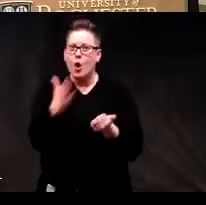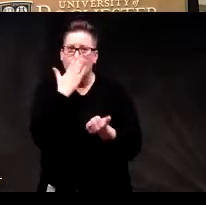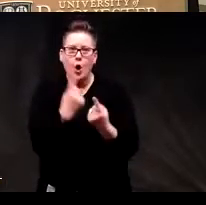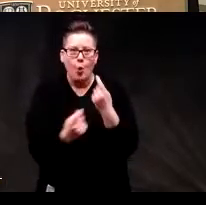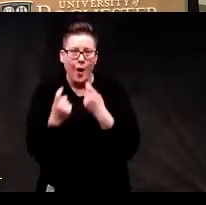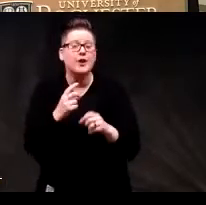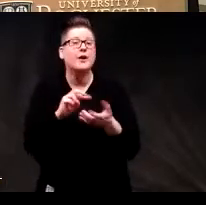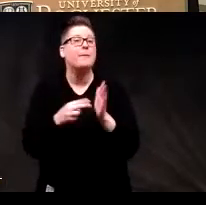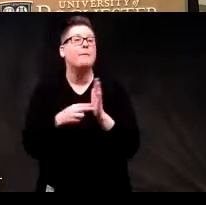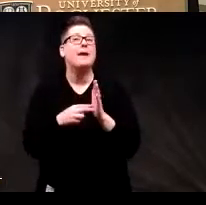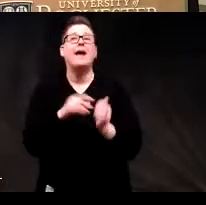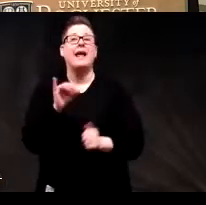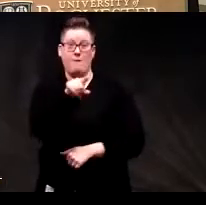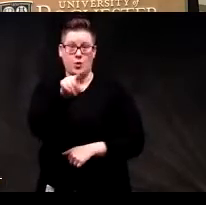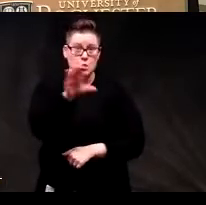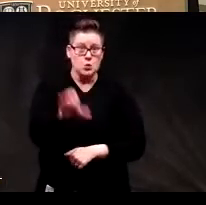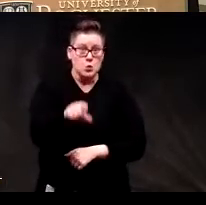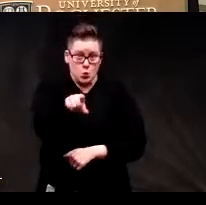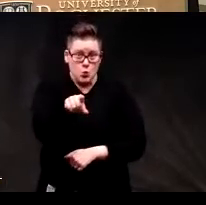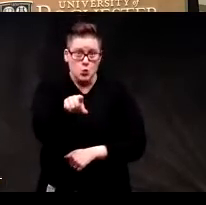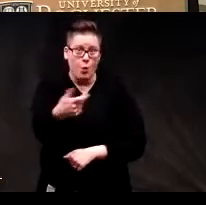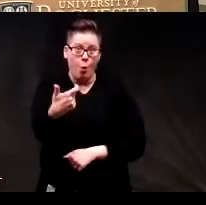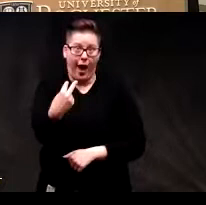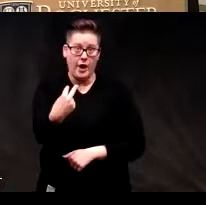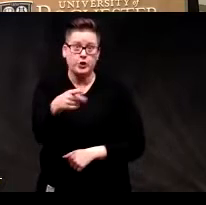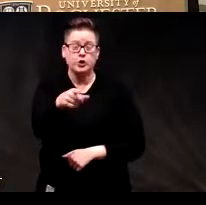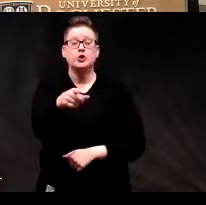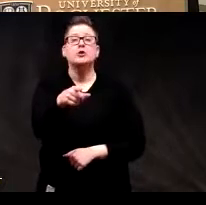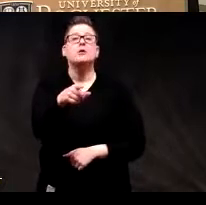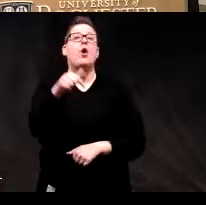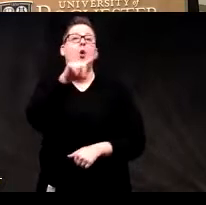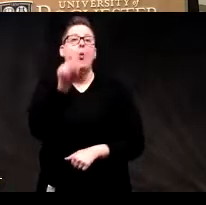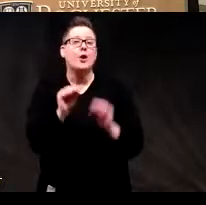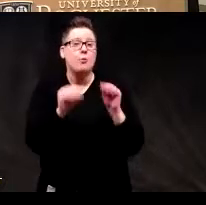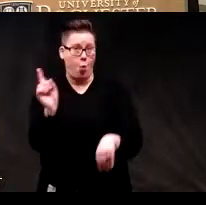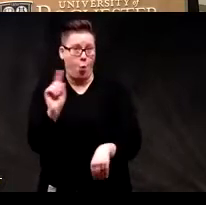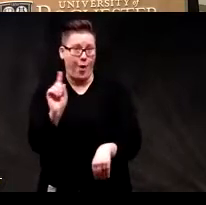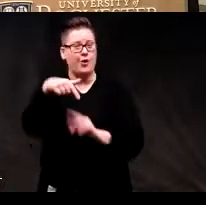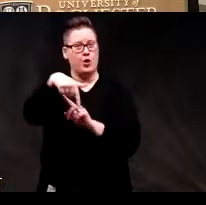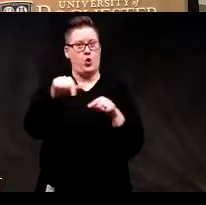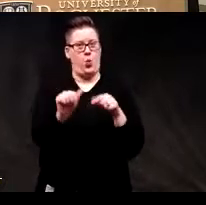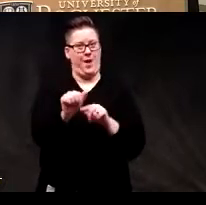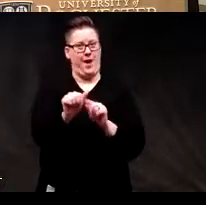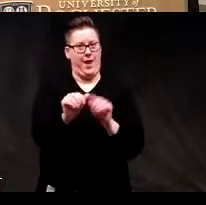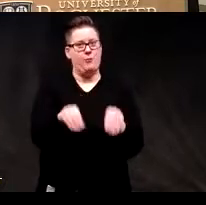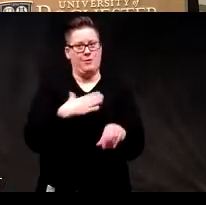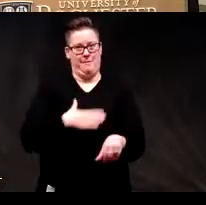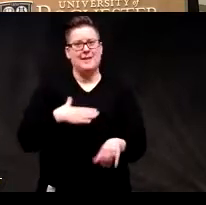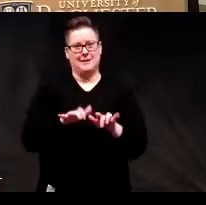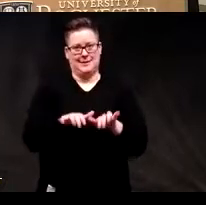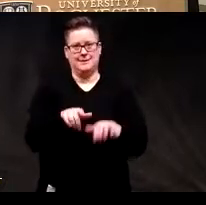questions. Please, if you're on Zoom watching this, write your questions in the Q&A